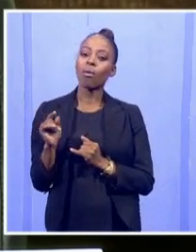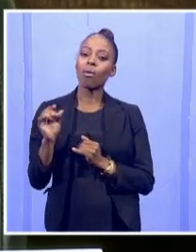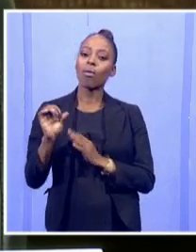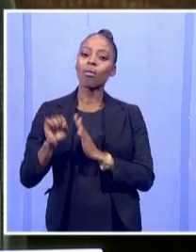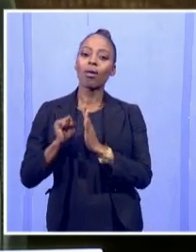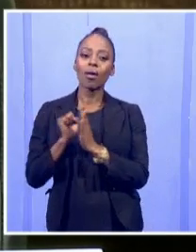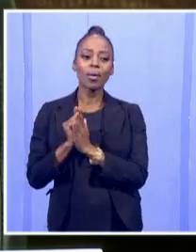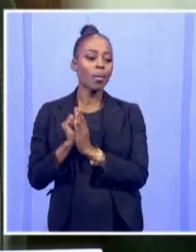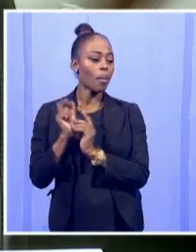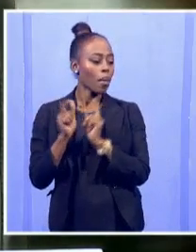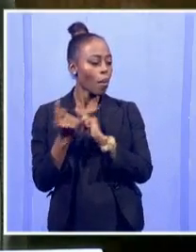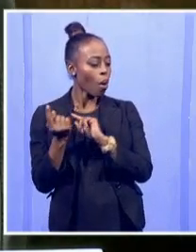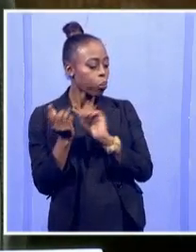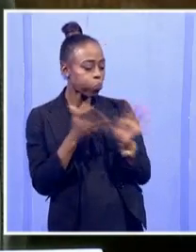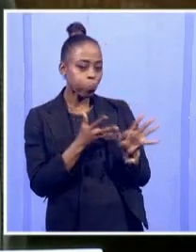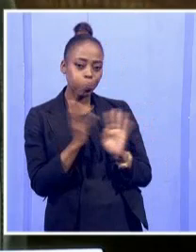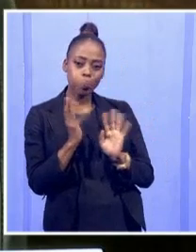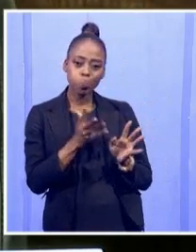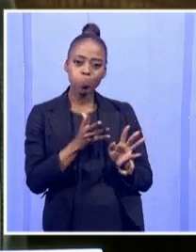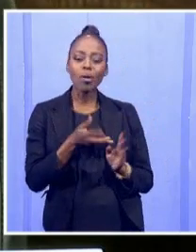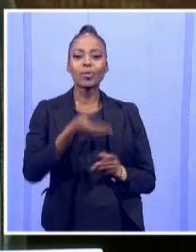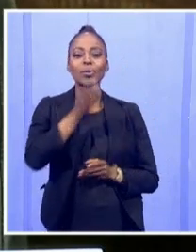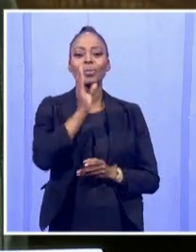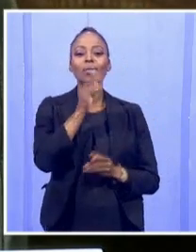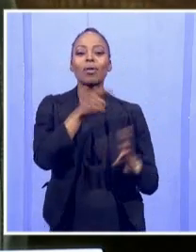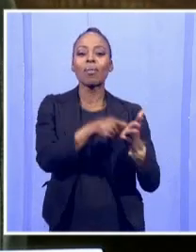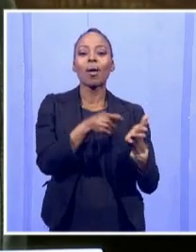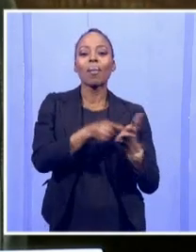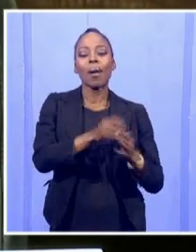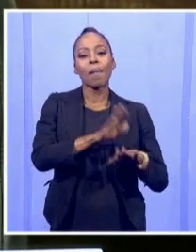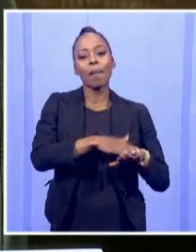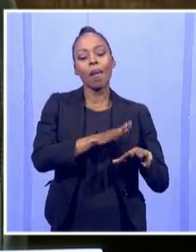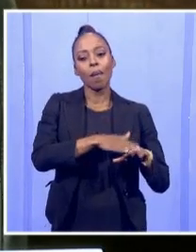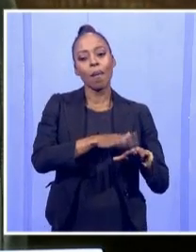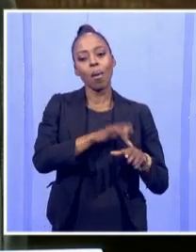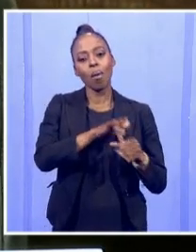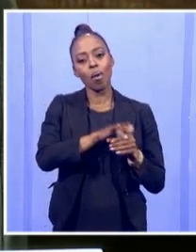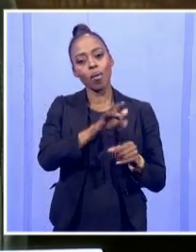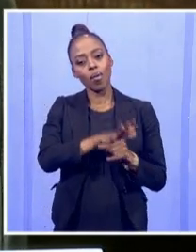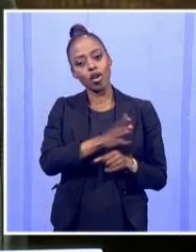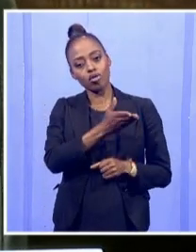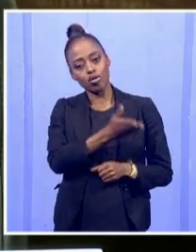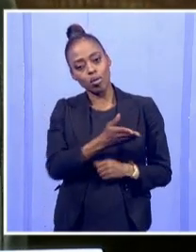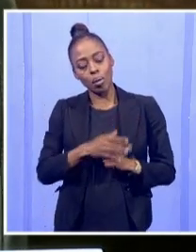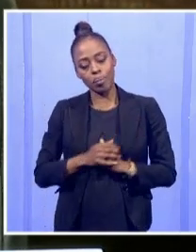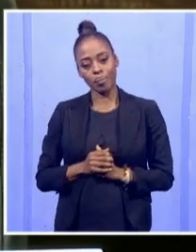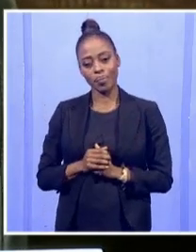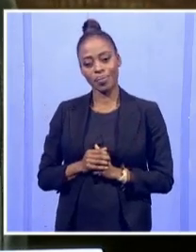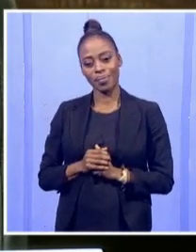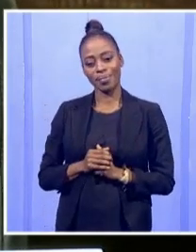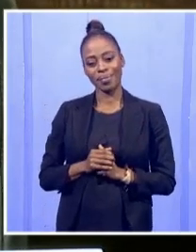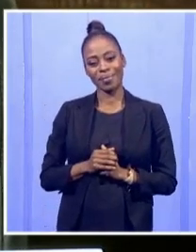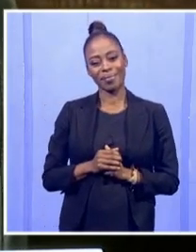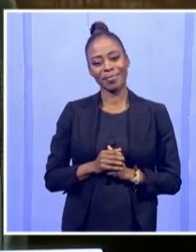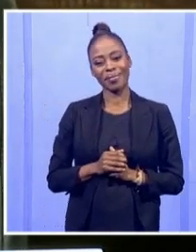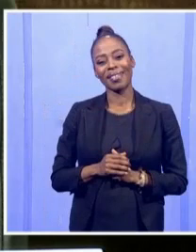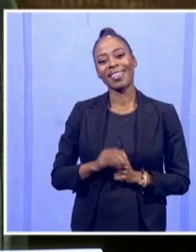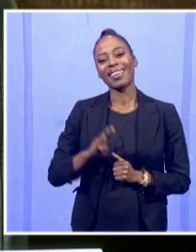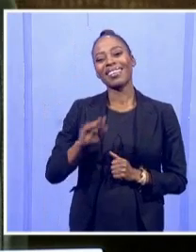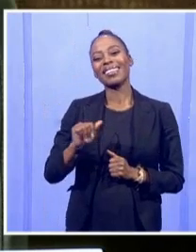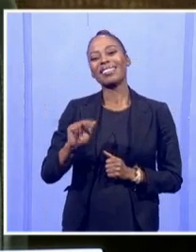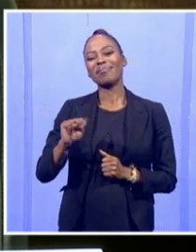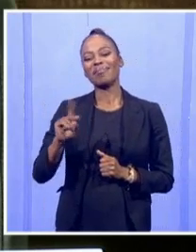consumers for these beverages. To tease Minister Bandar Ibrahim